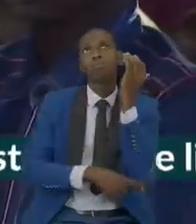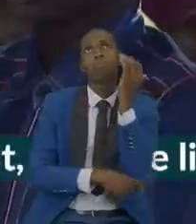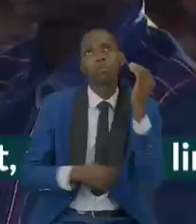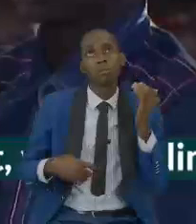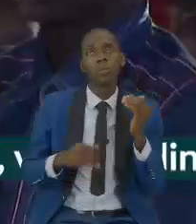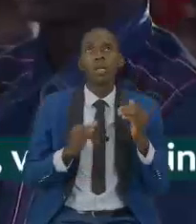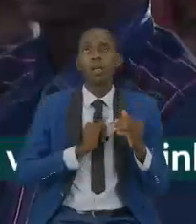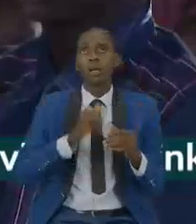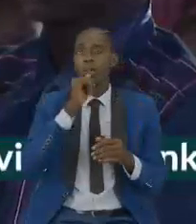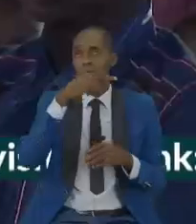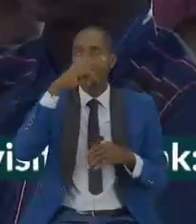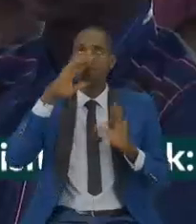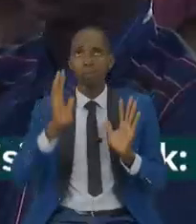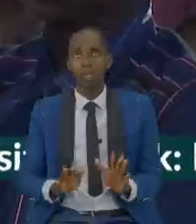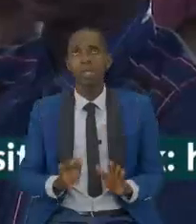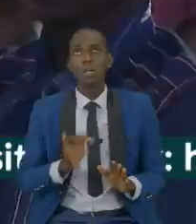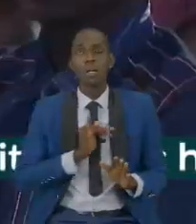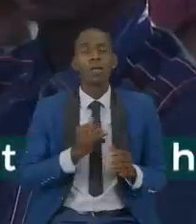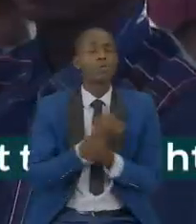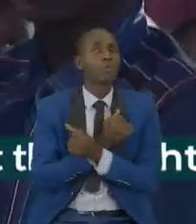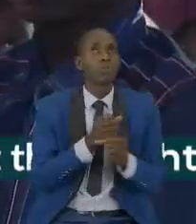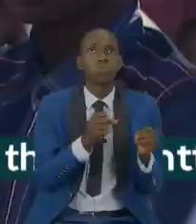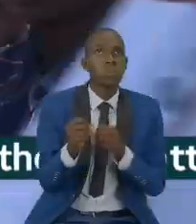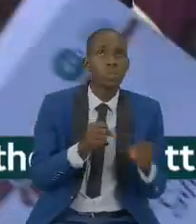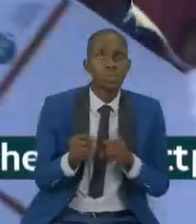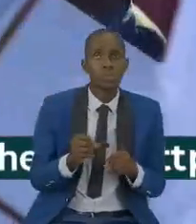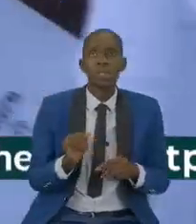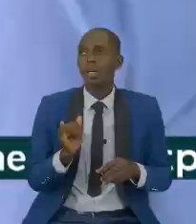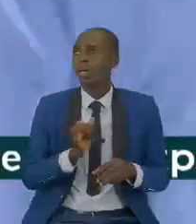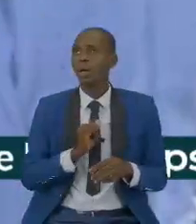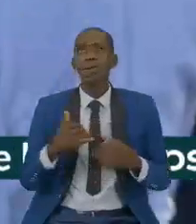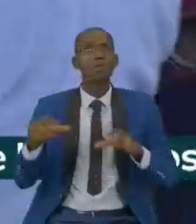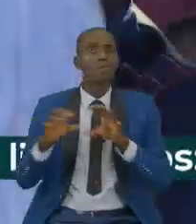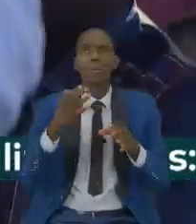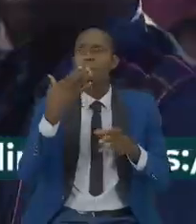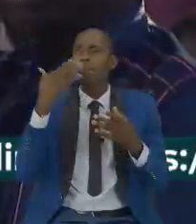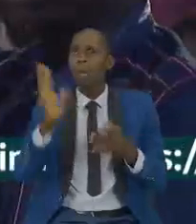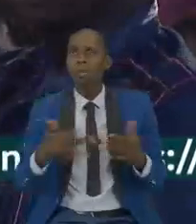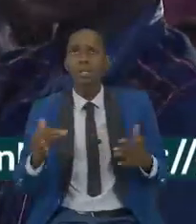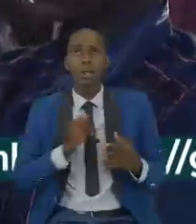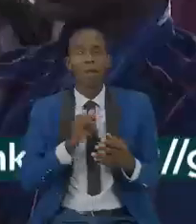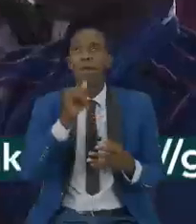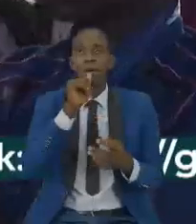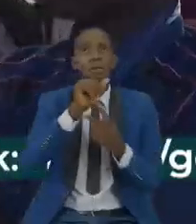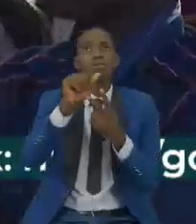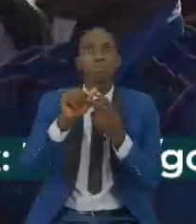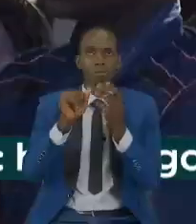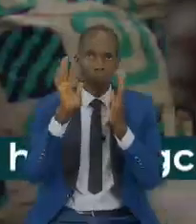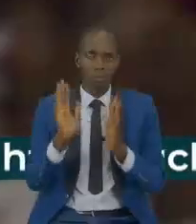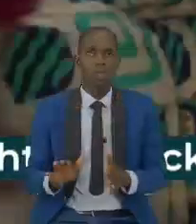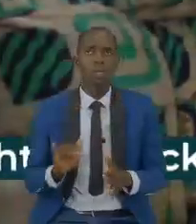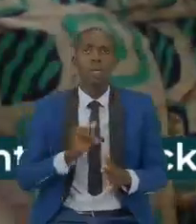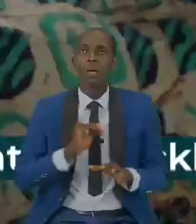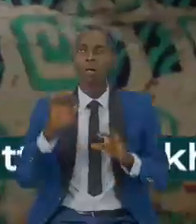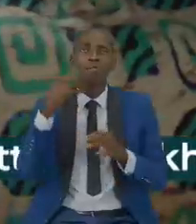come that you'll save my soul. I come so that I will not die in sin